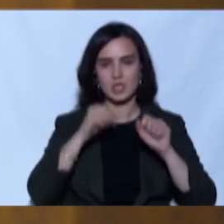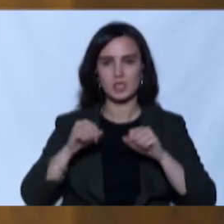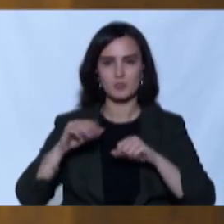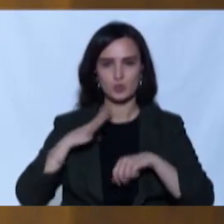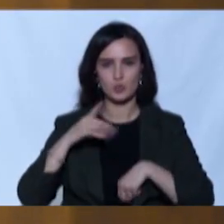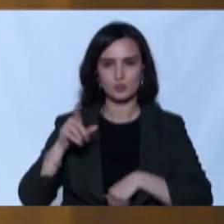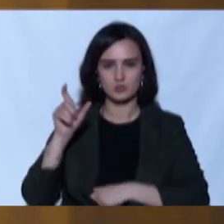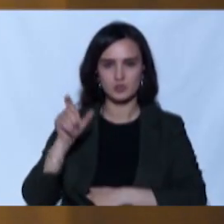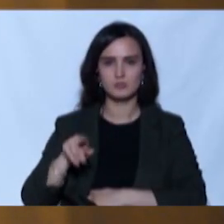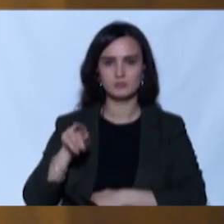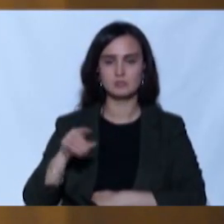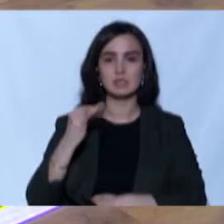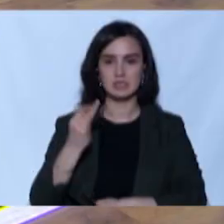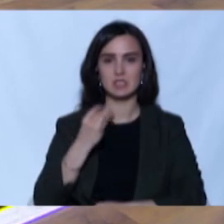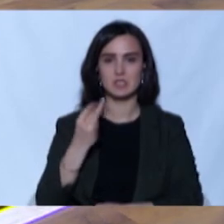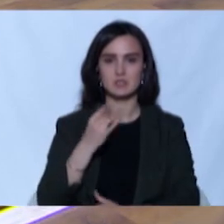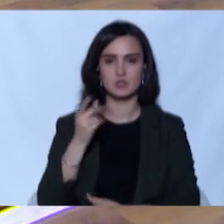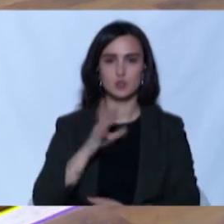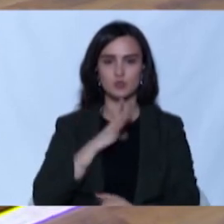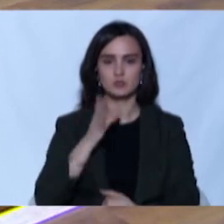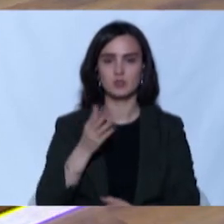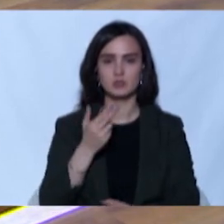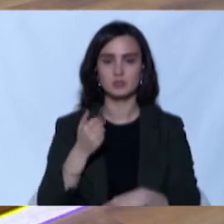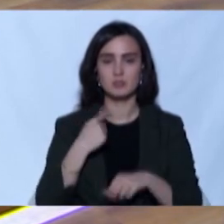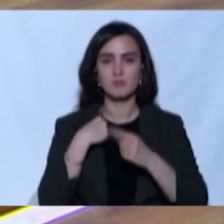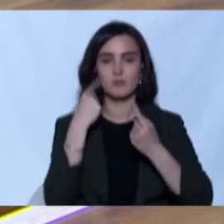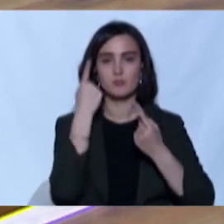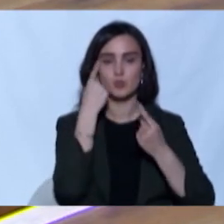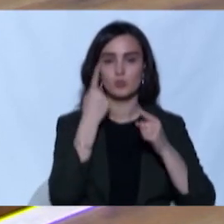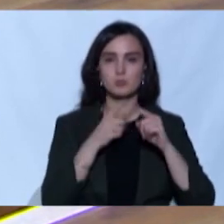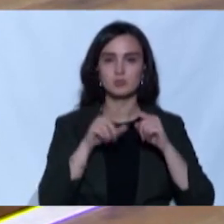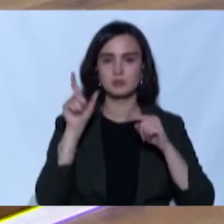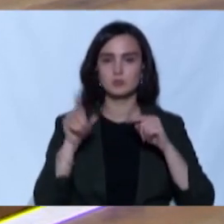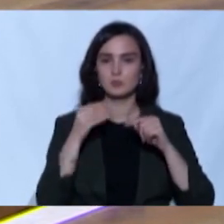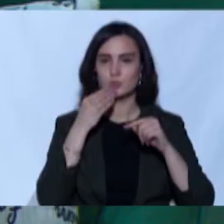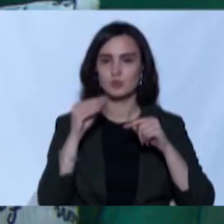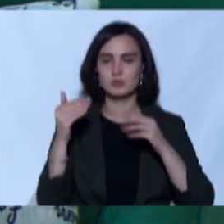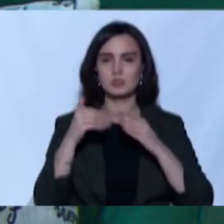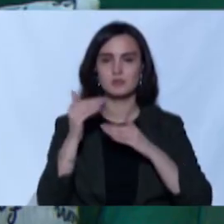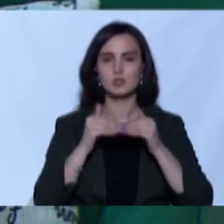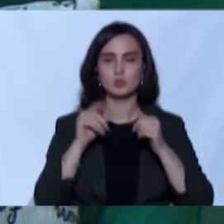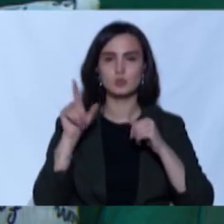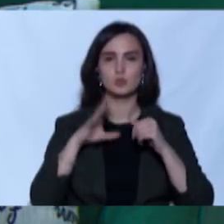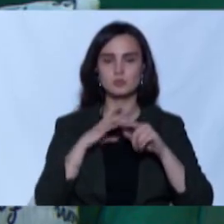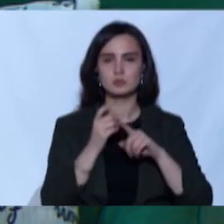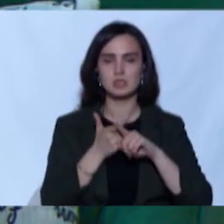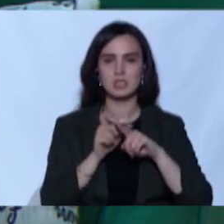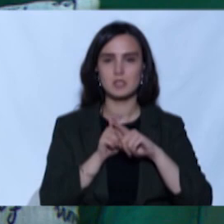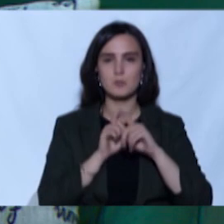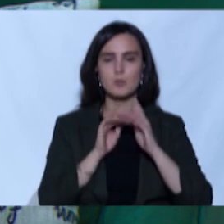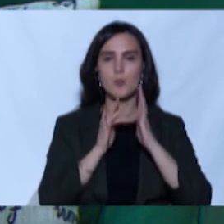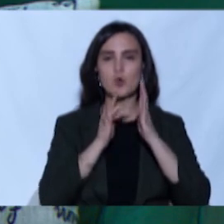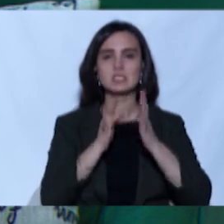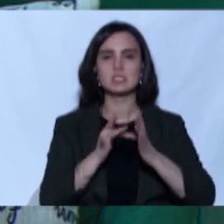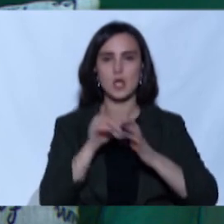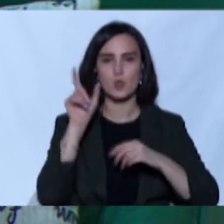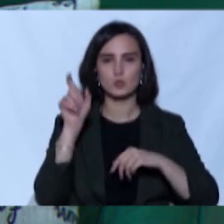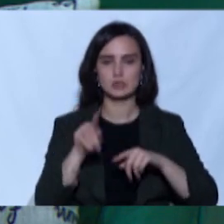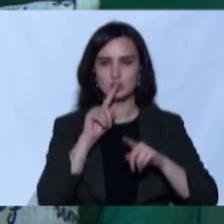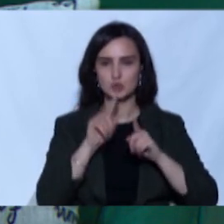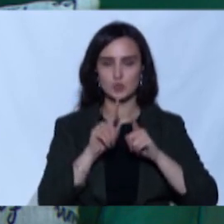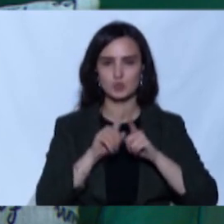many interests. Absolutely, and I think his best quality also is that he was an adventurer at heart. He had a